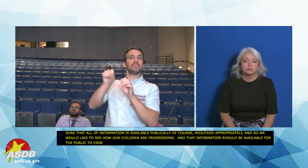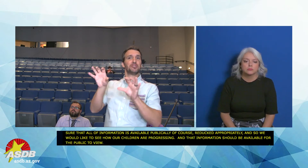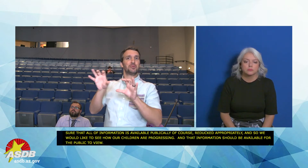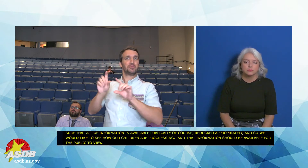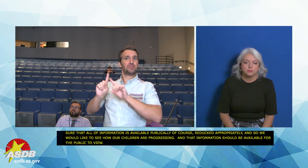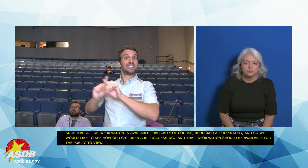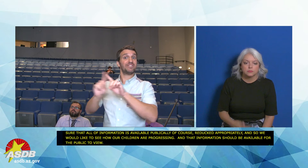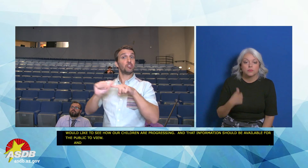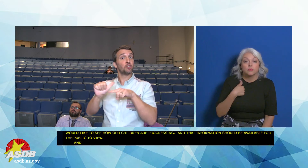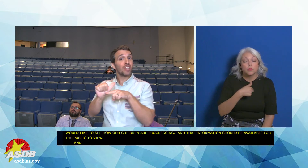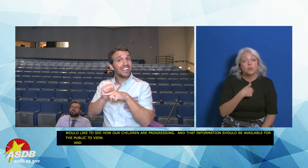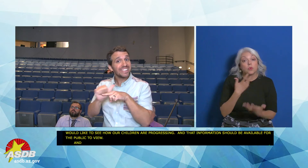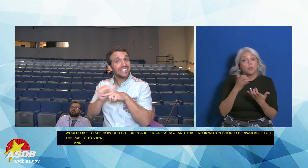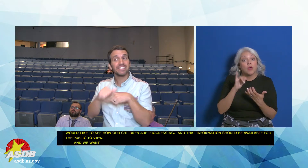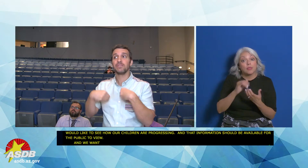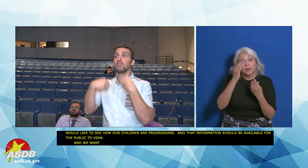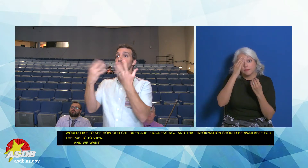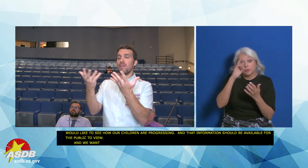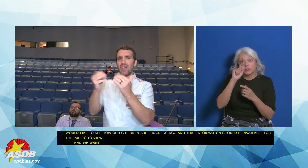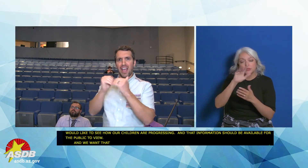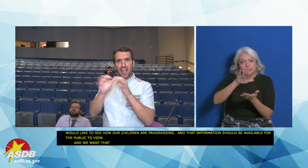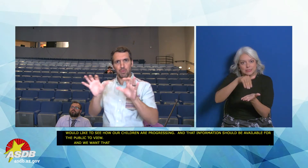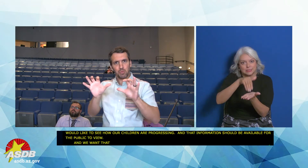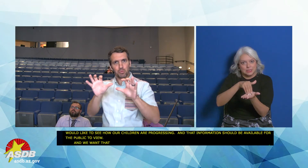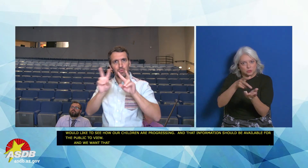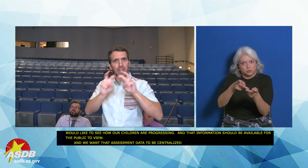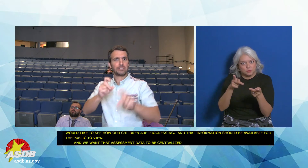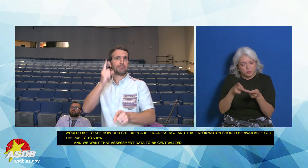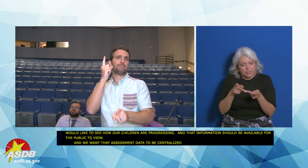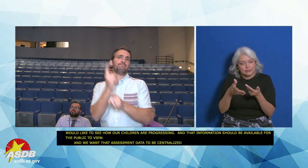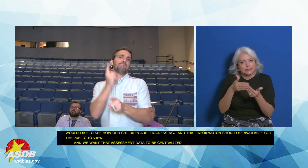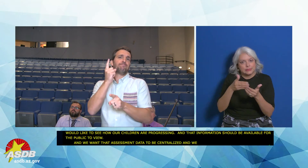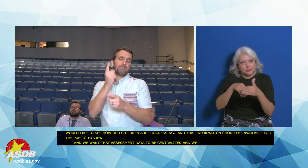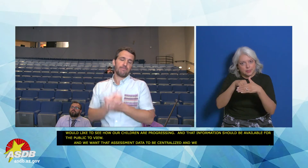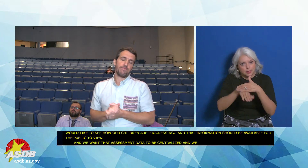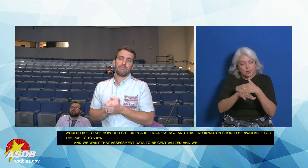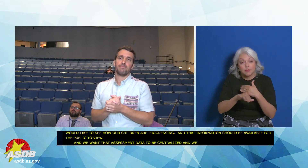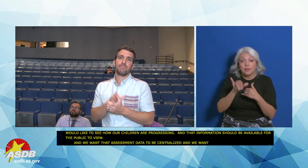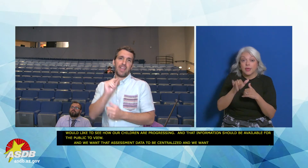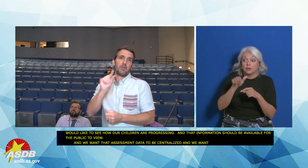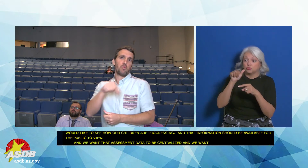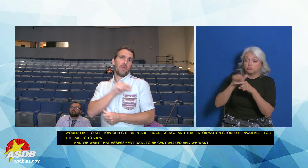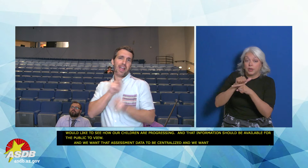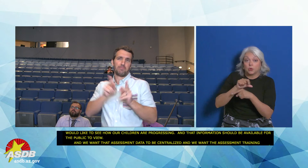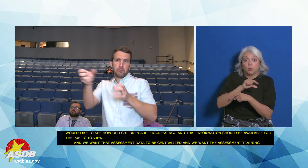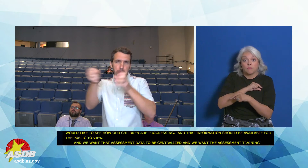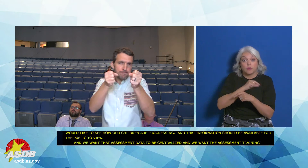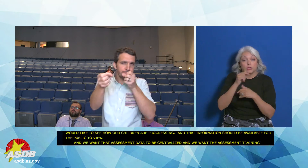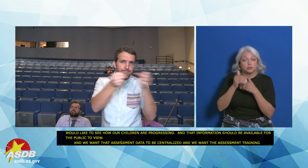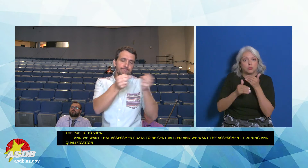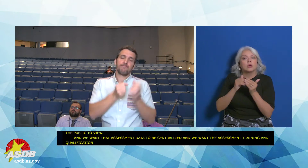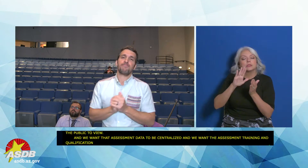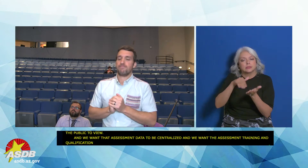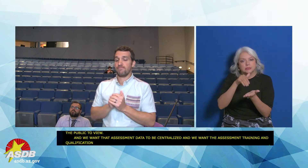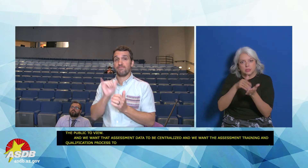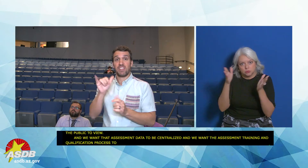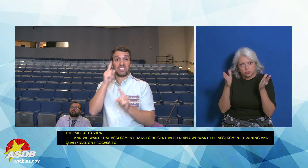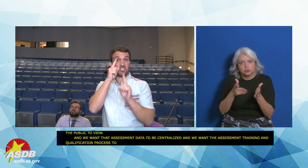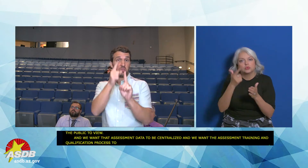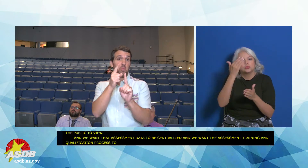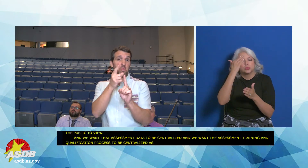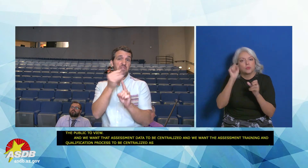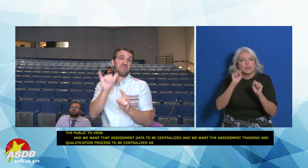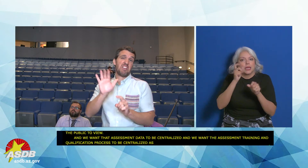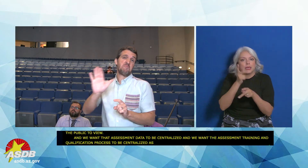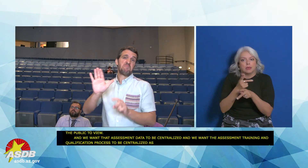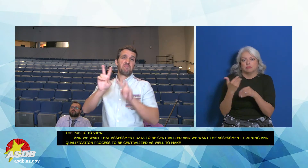We want that assessment data to be centralized. We want the assessment training and qualification process to be centralized as well to make sure